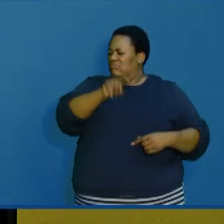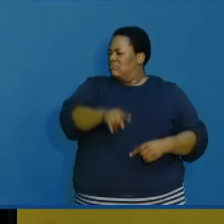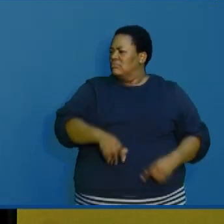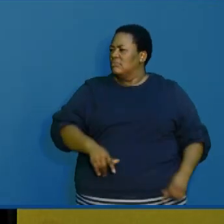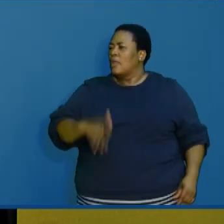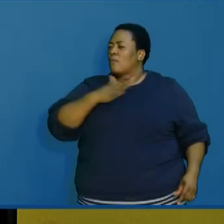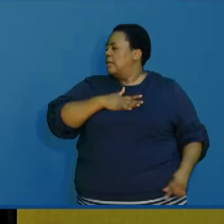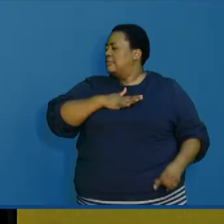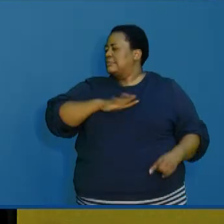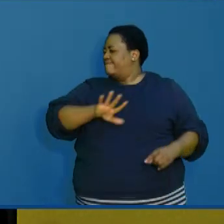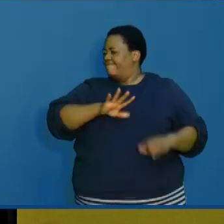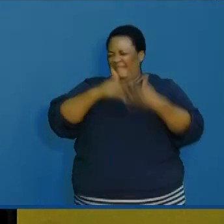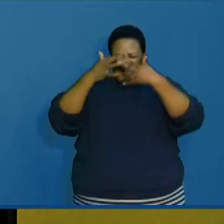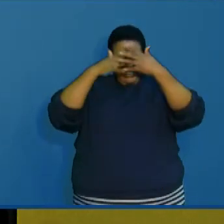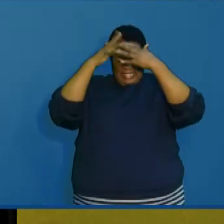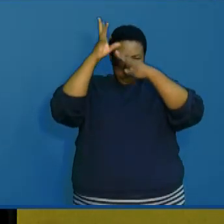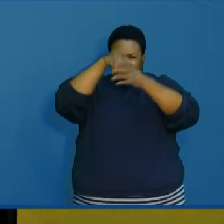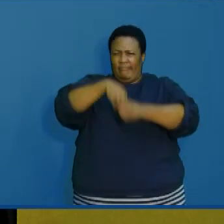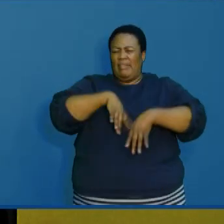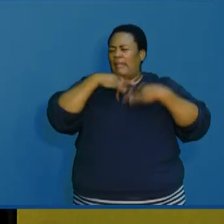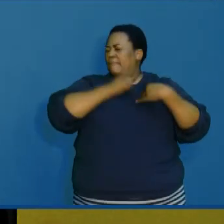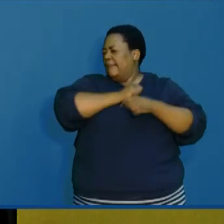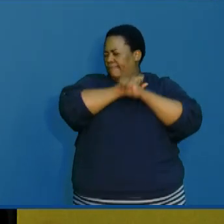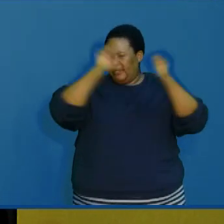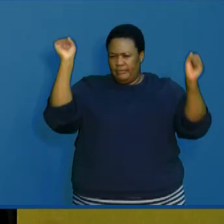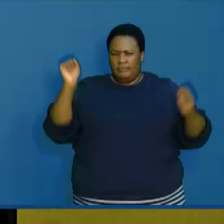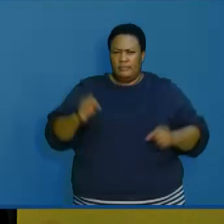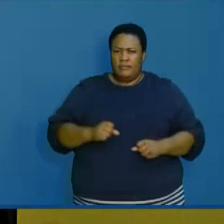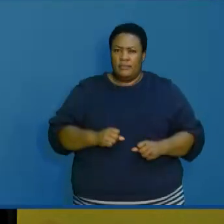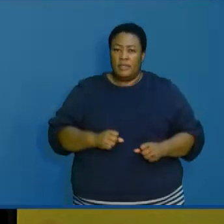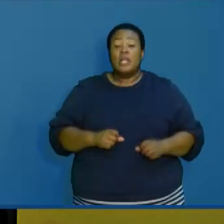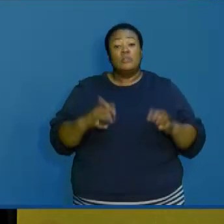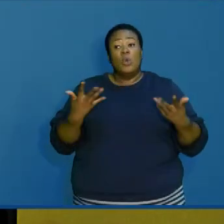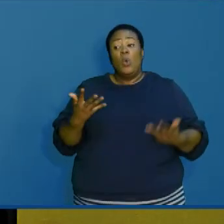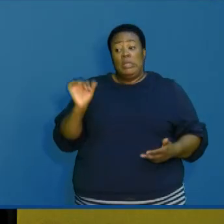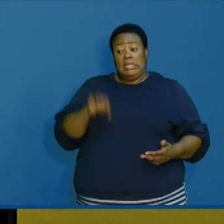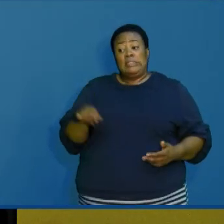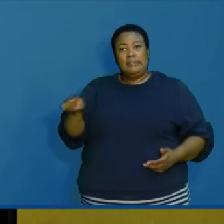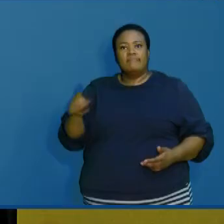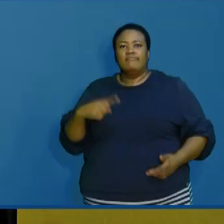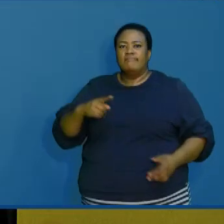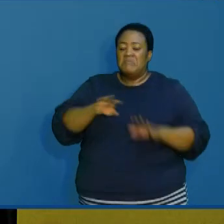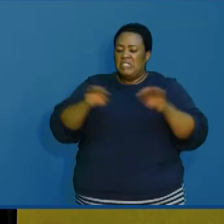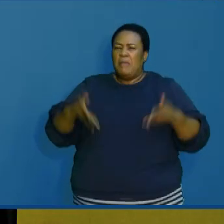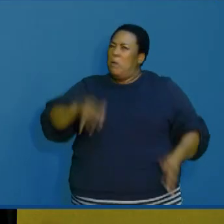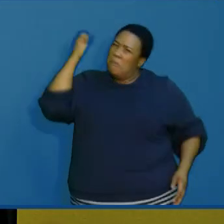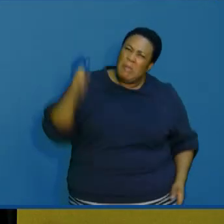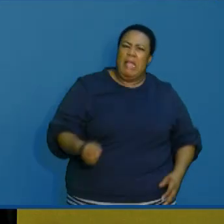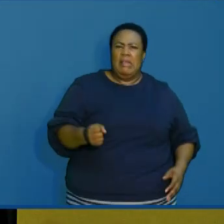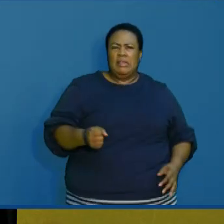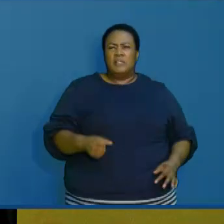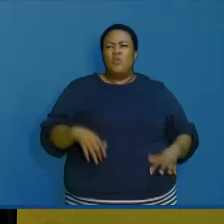want anything to do with him. Obviously, Tammy would either bang the table